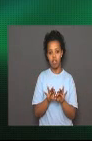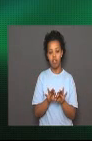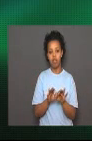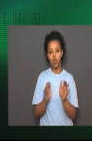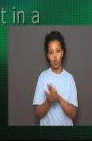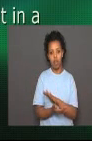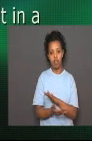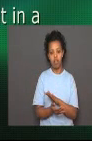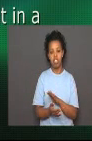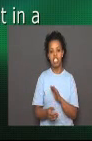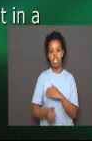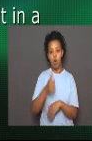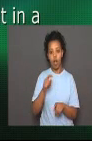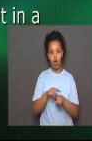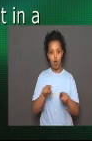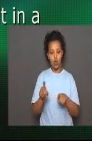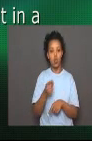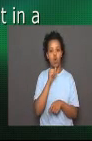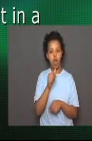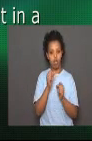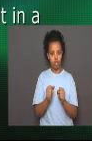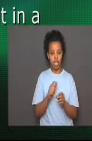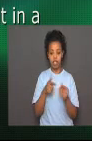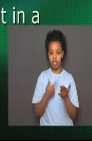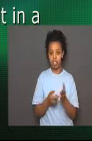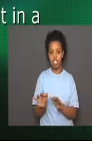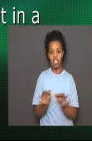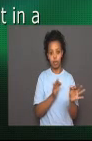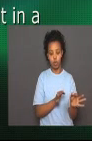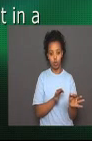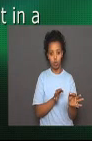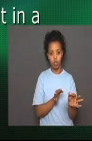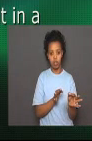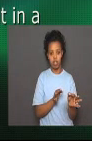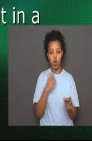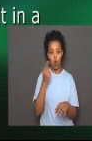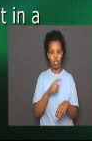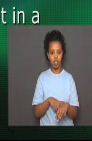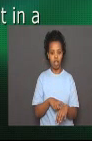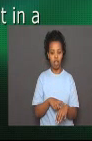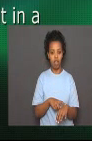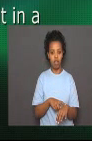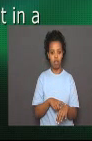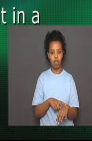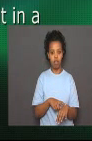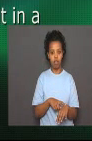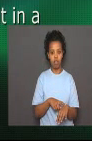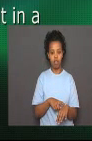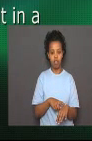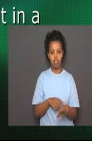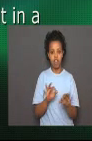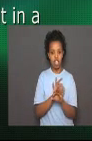original. Thus, substitution does not always result in a